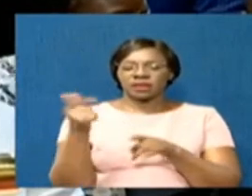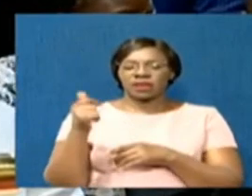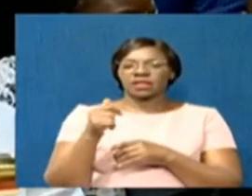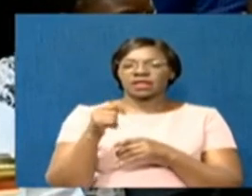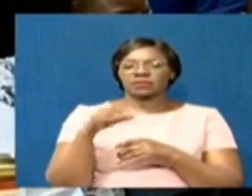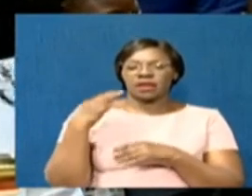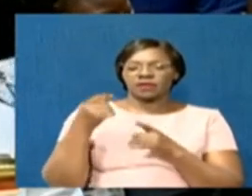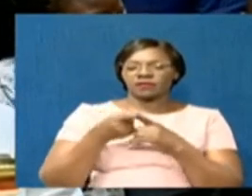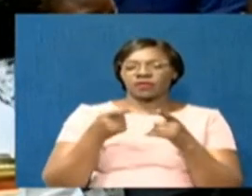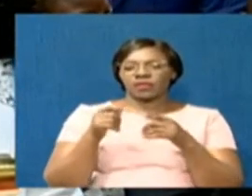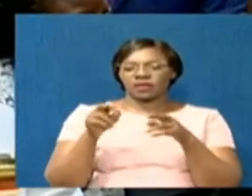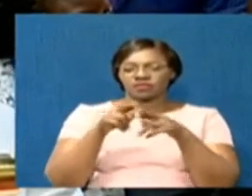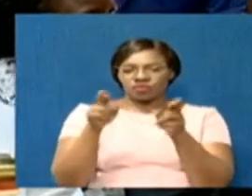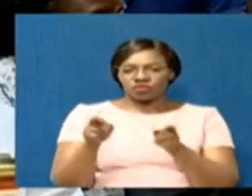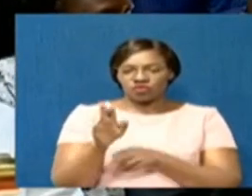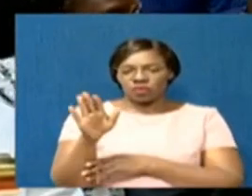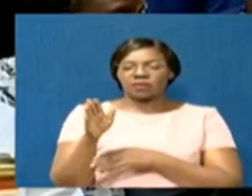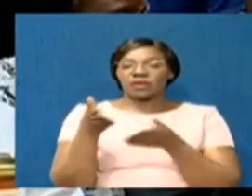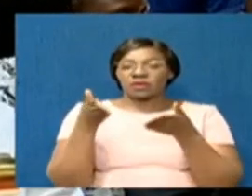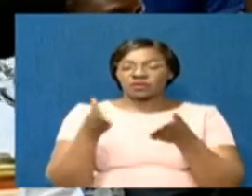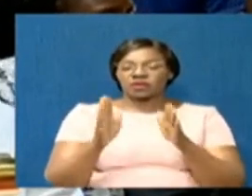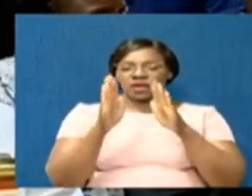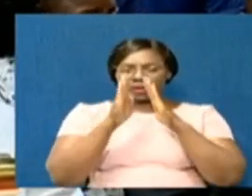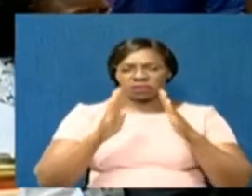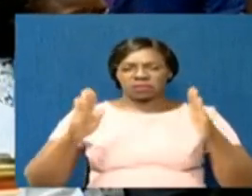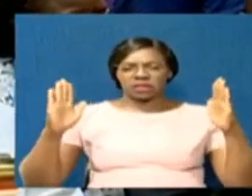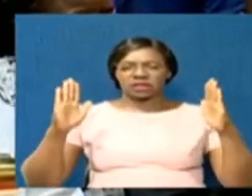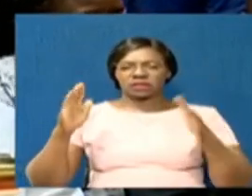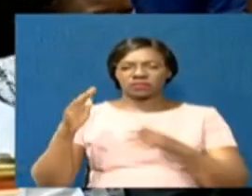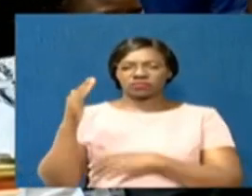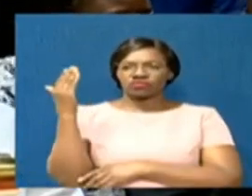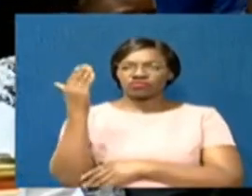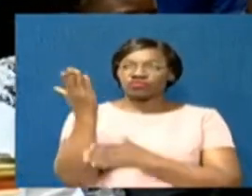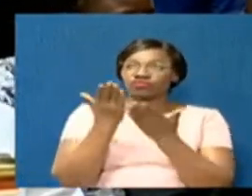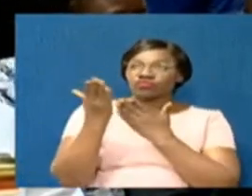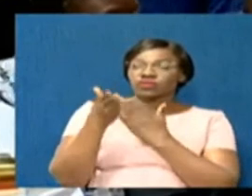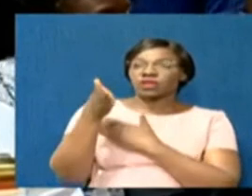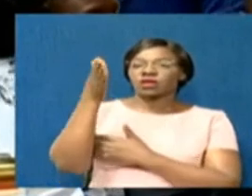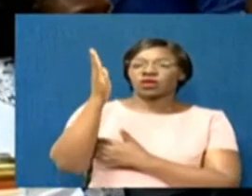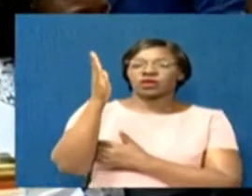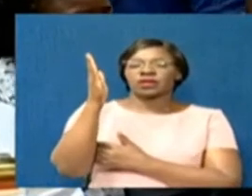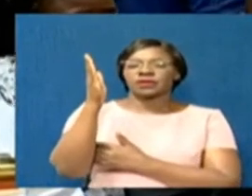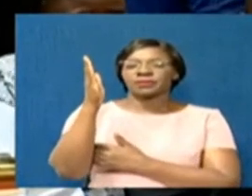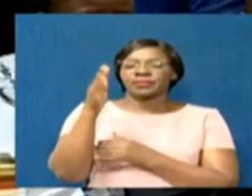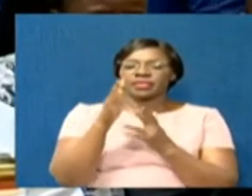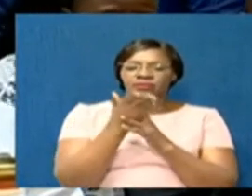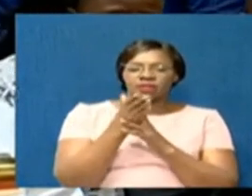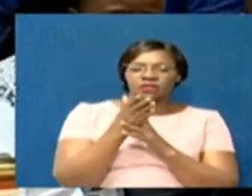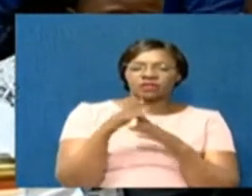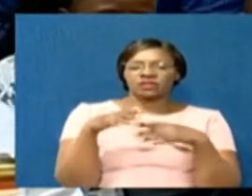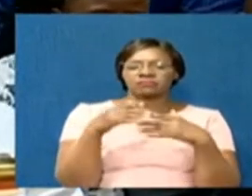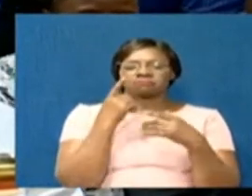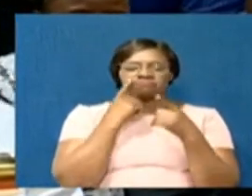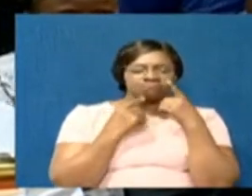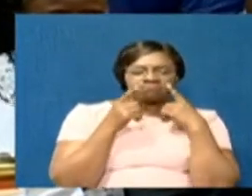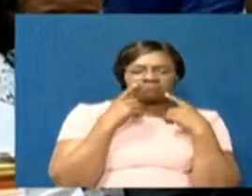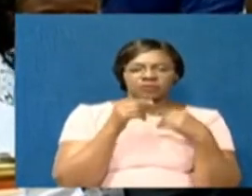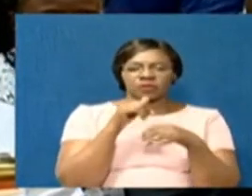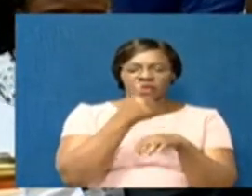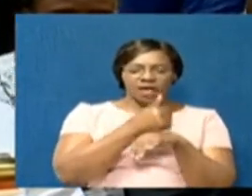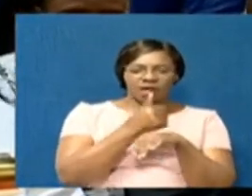her dressing room. Let the priests who minister to the Lord weep between the porch of the